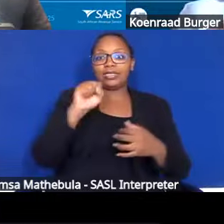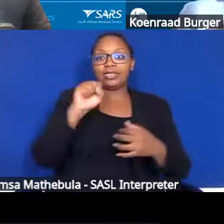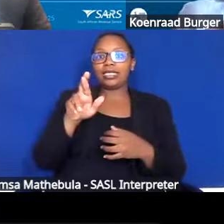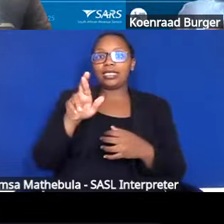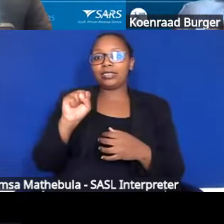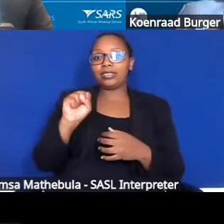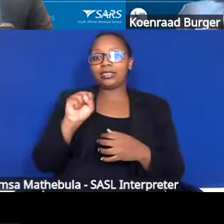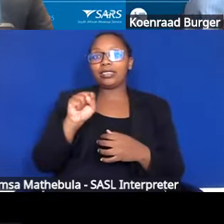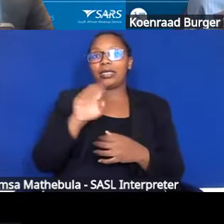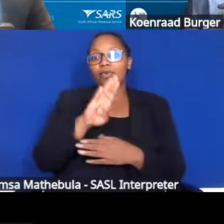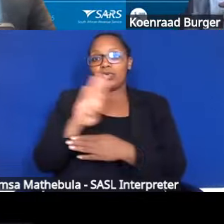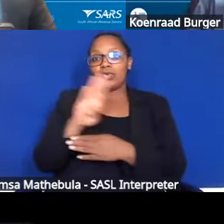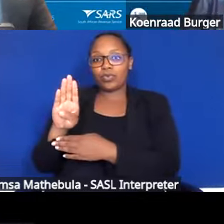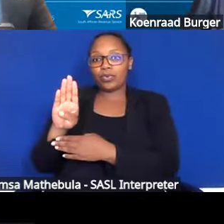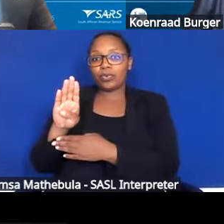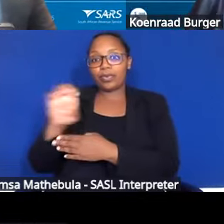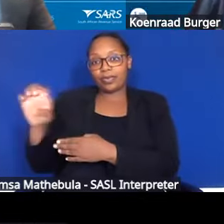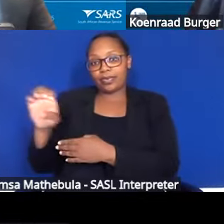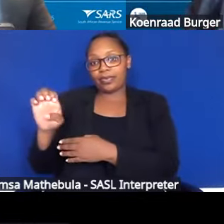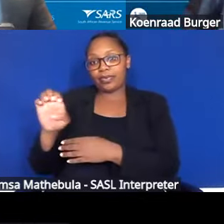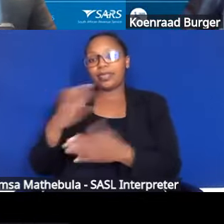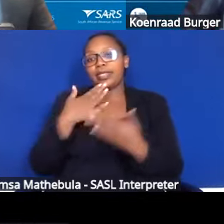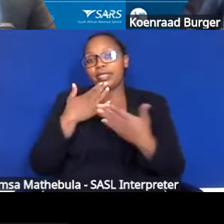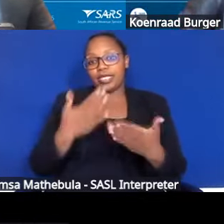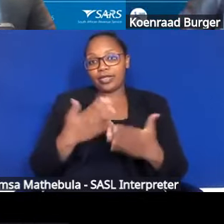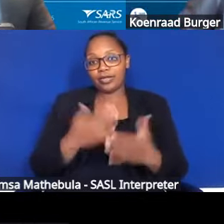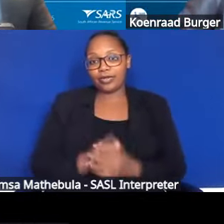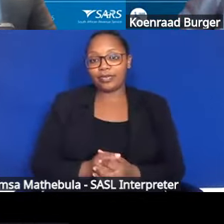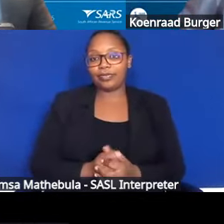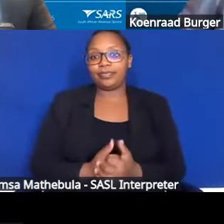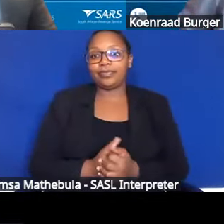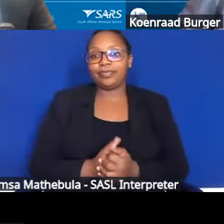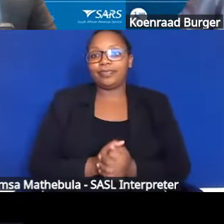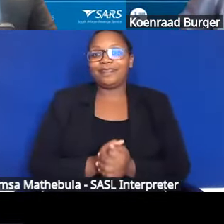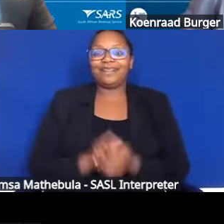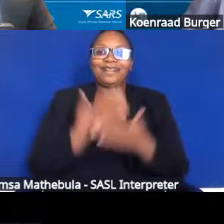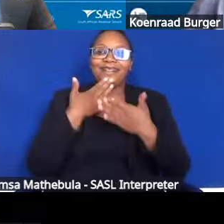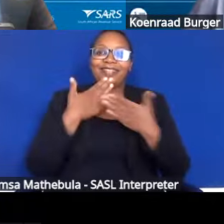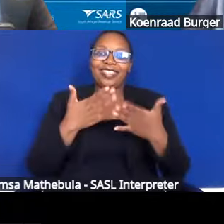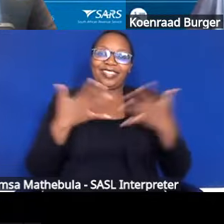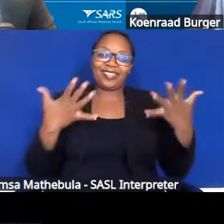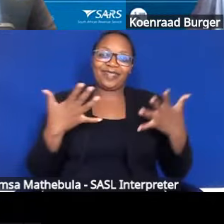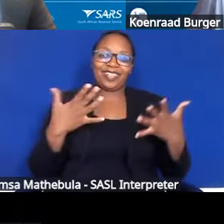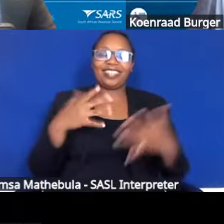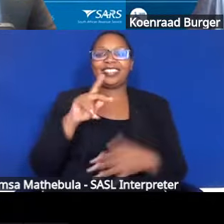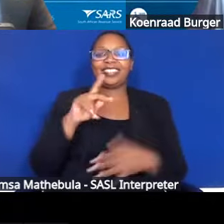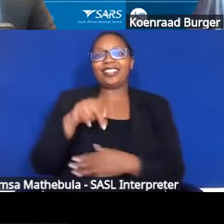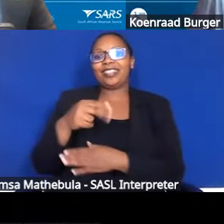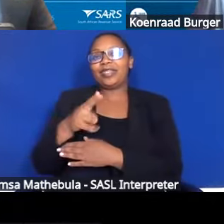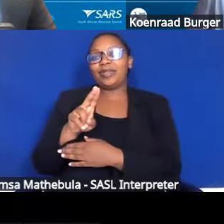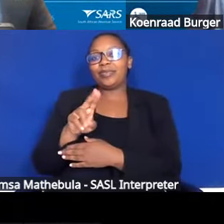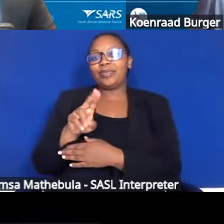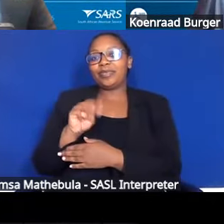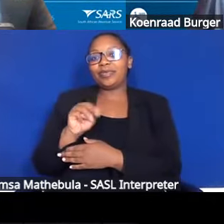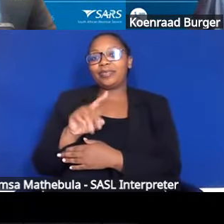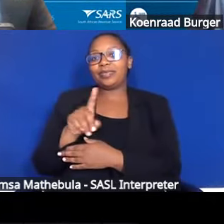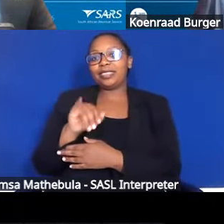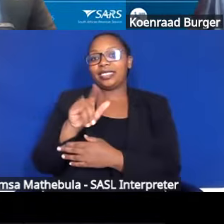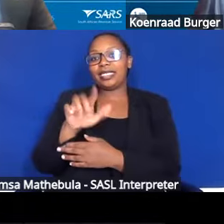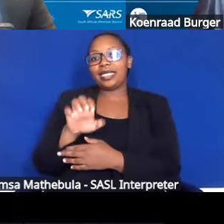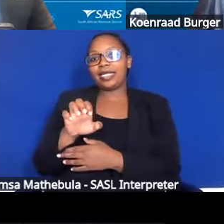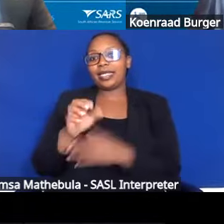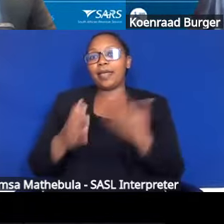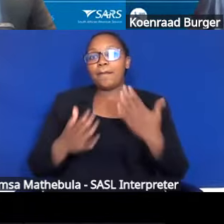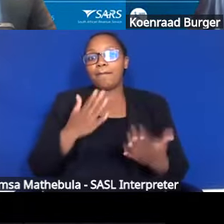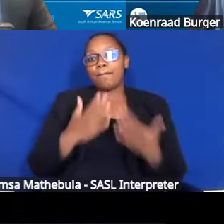of BBEE. Thank you. Thank you very much, Mzile. Mark, will you take the following question,